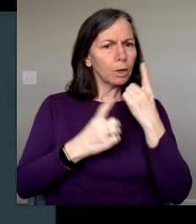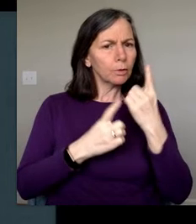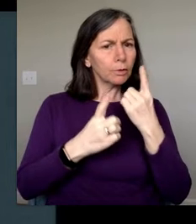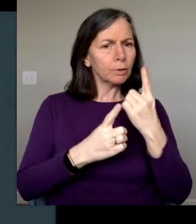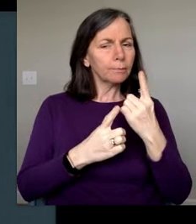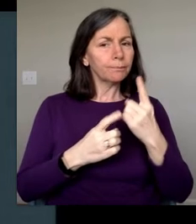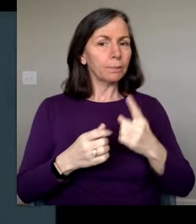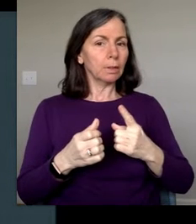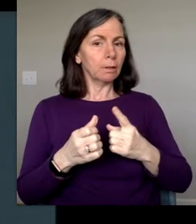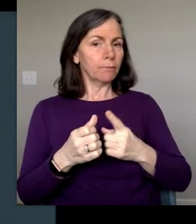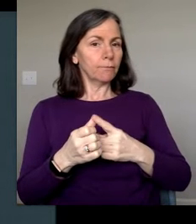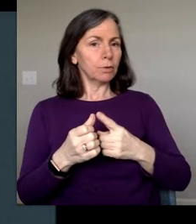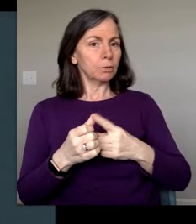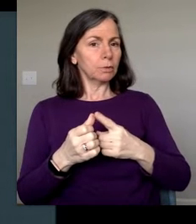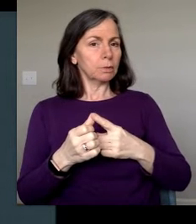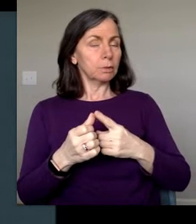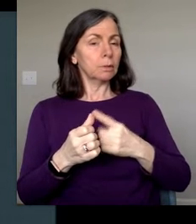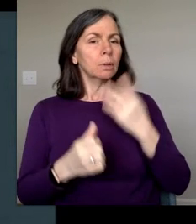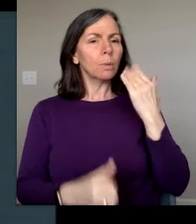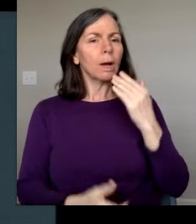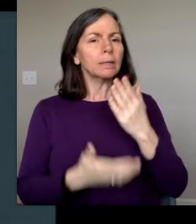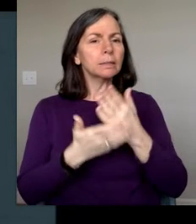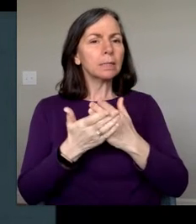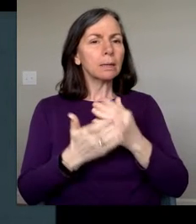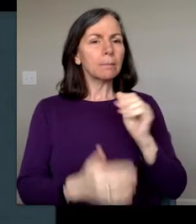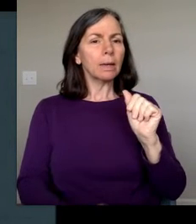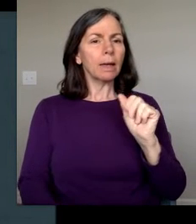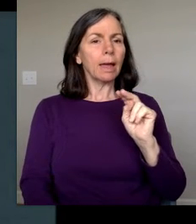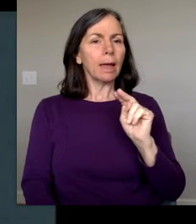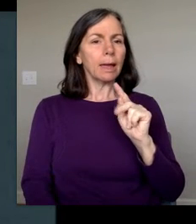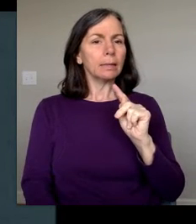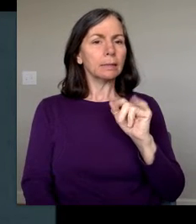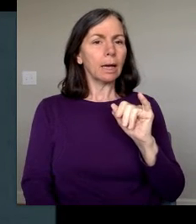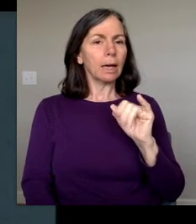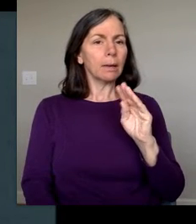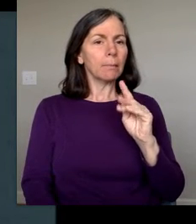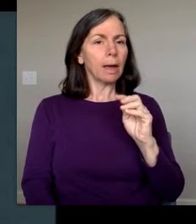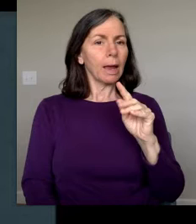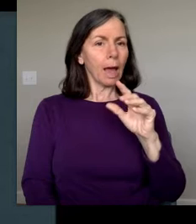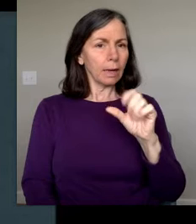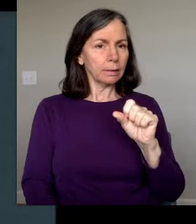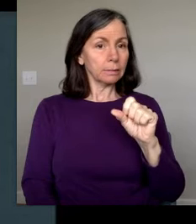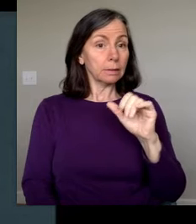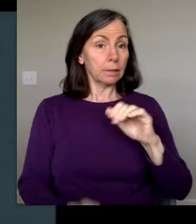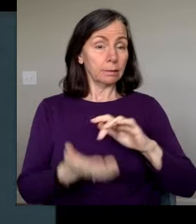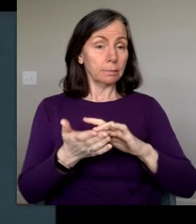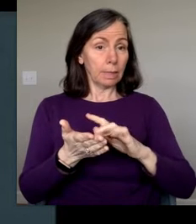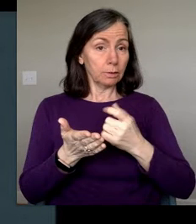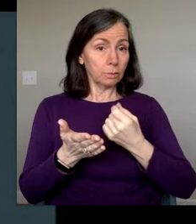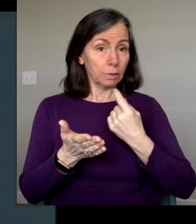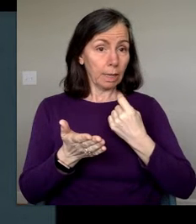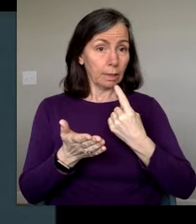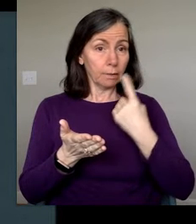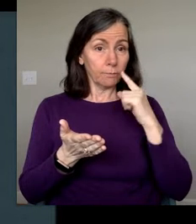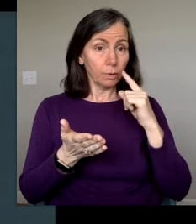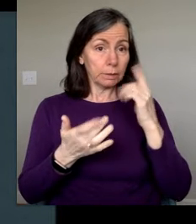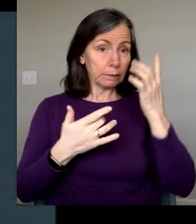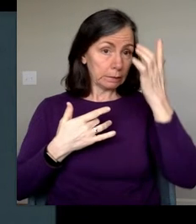have some antibiotics, which is medicine we take when we're sick with a bacterial